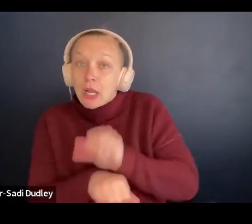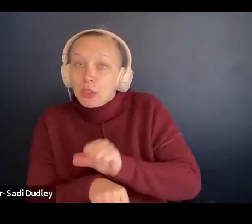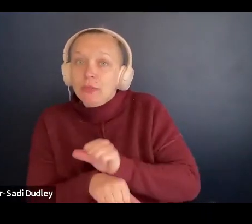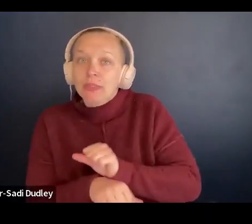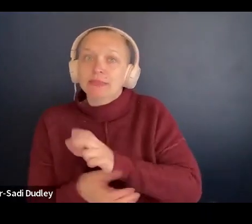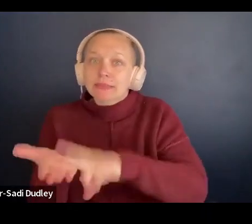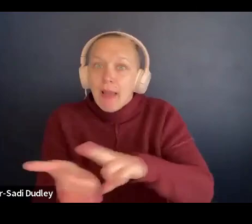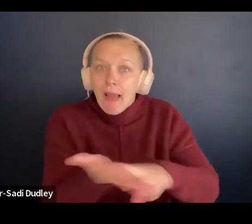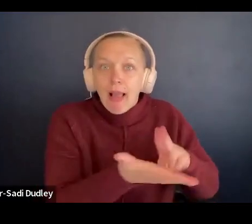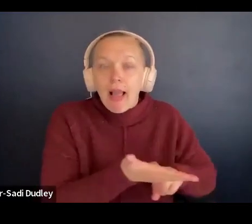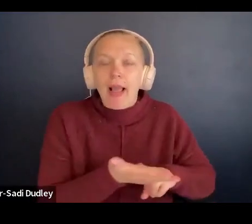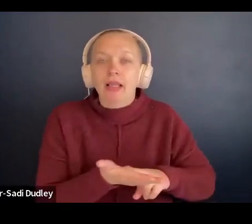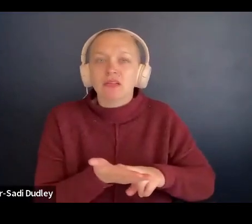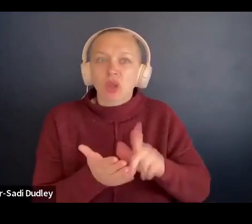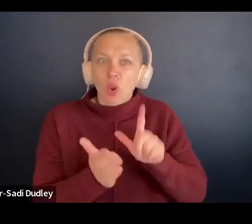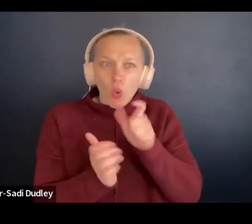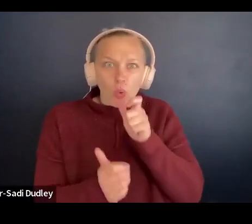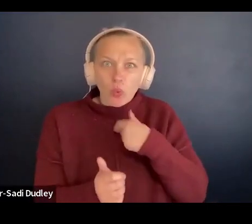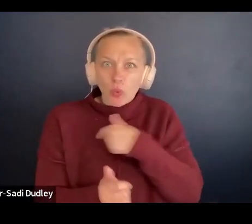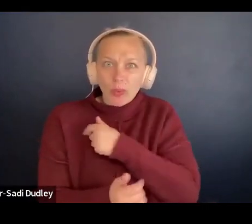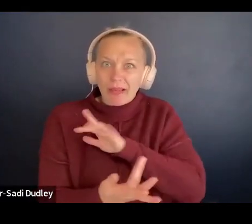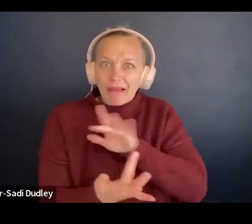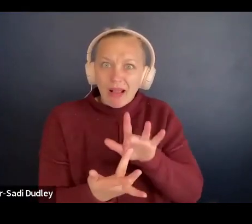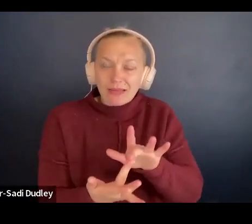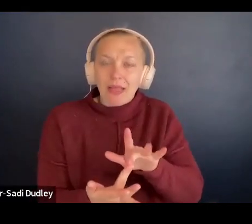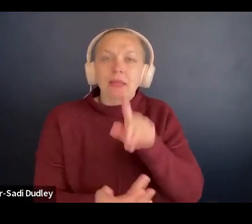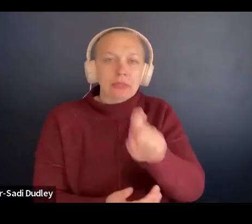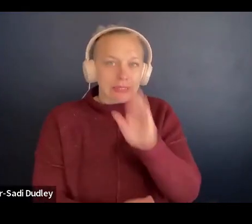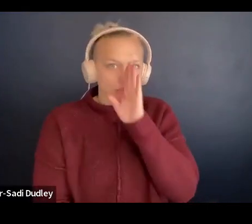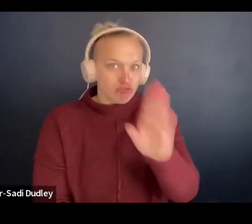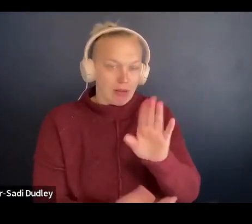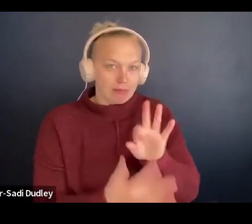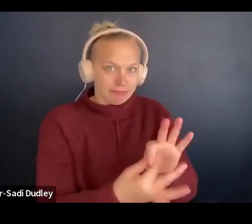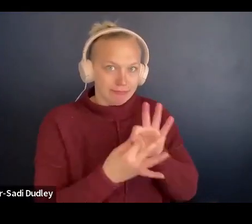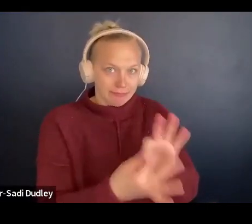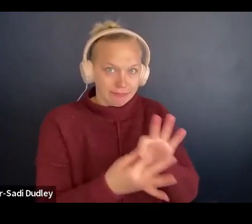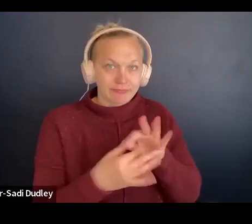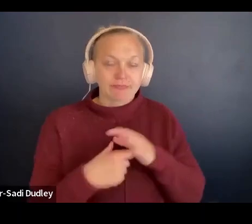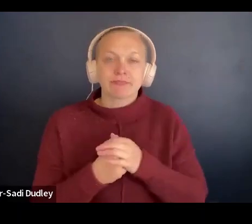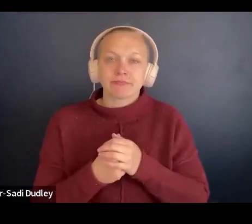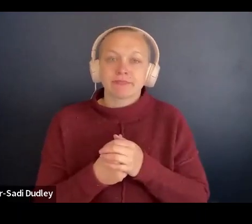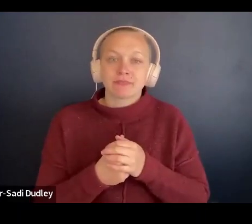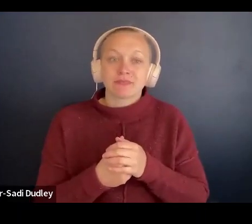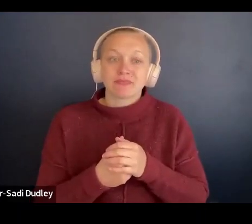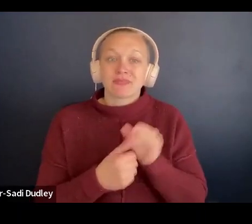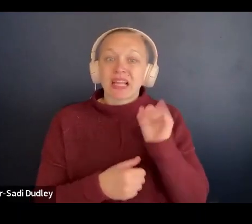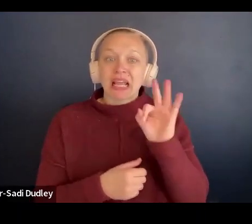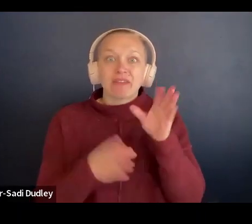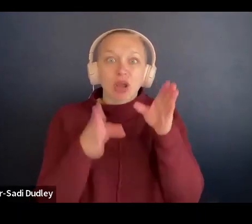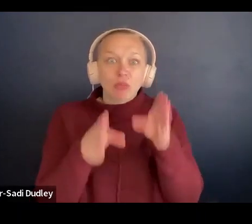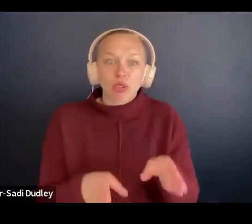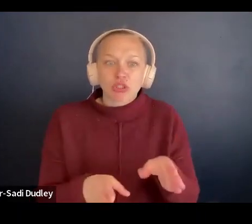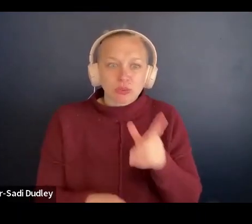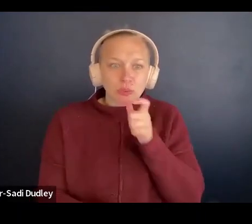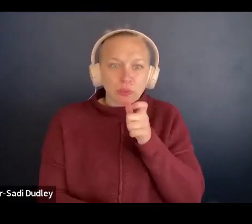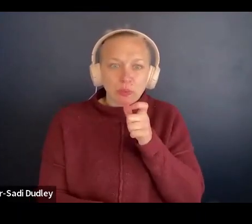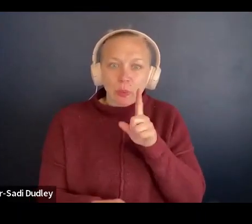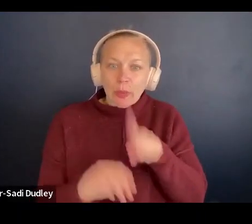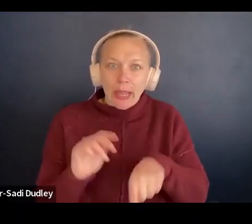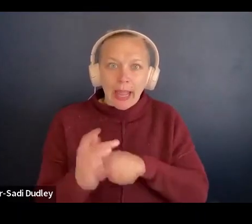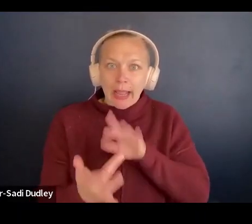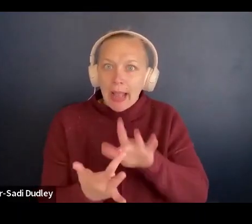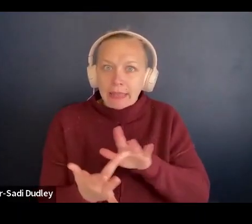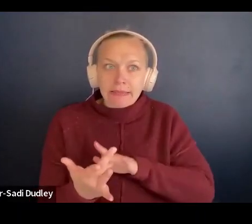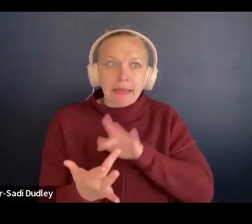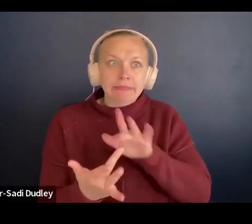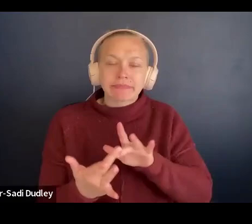want to appoint an alternate in case your first choice cannot serve or cannot be reached for any reason. The alternate